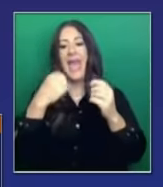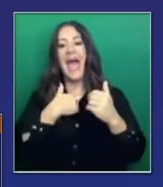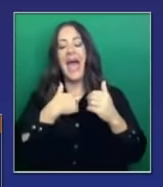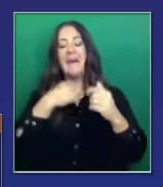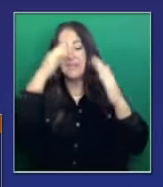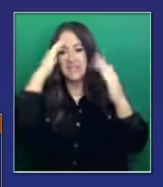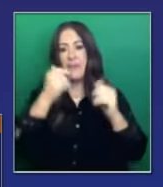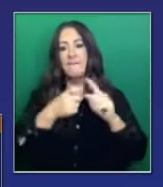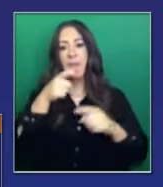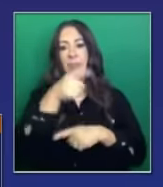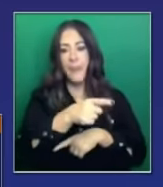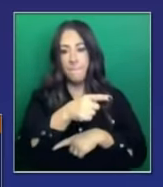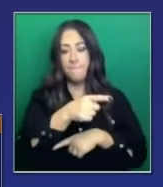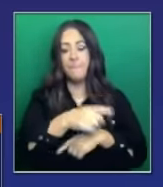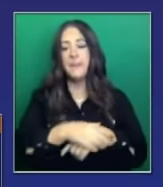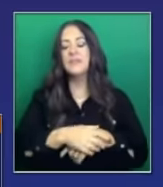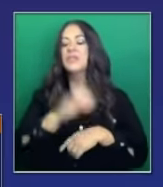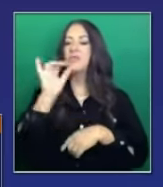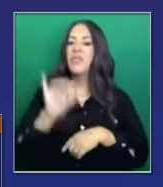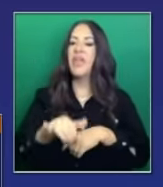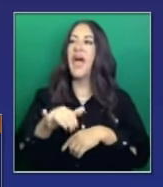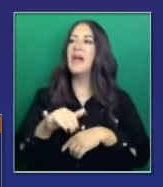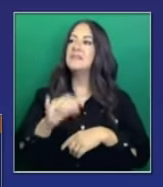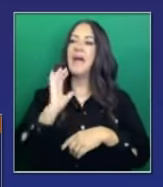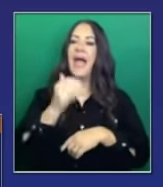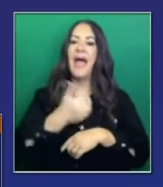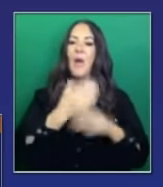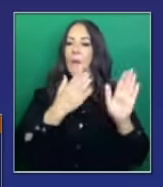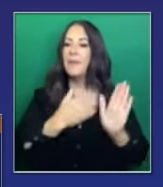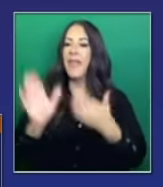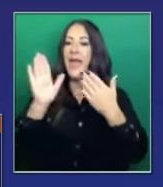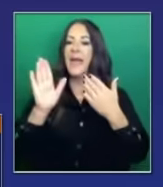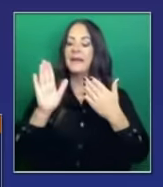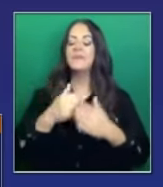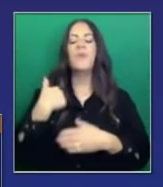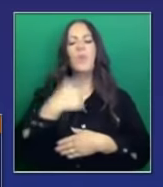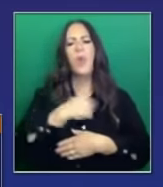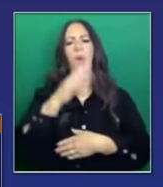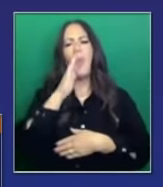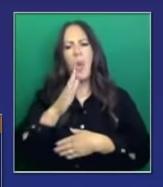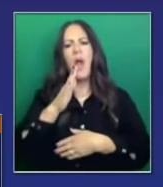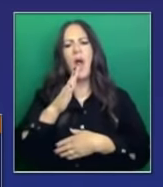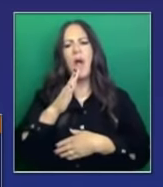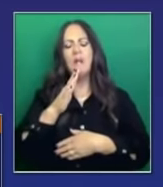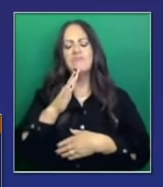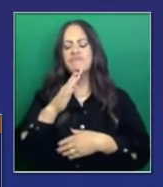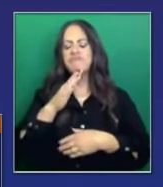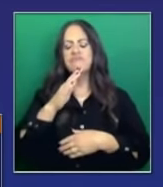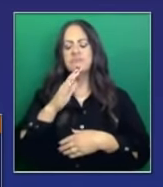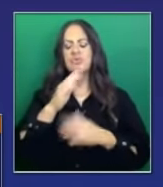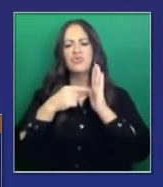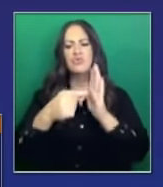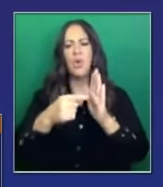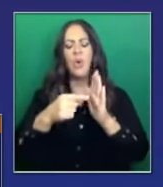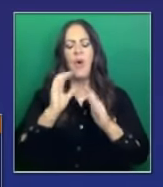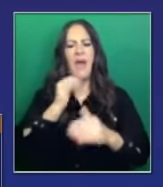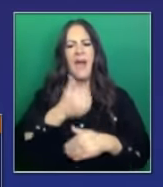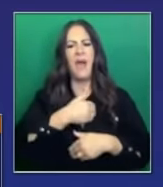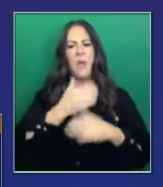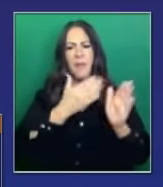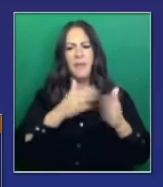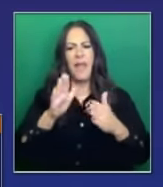broad strokes what the plan is. We're going to put it up in more detail, specificity with new health guidelines and all the nuanced bells and whistles